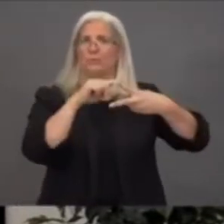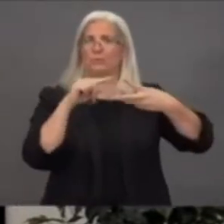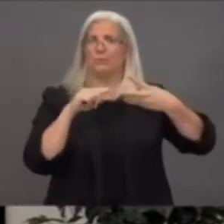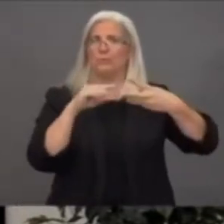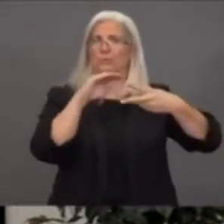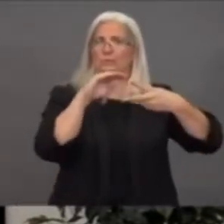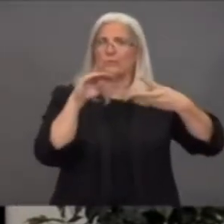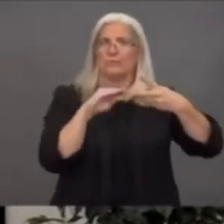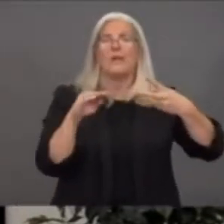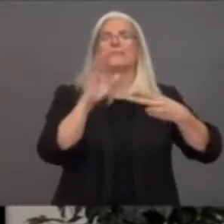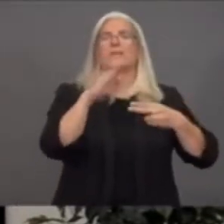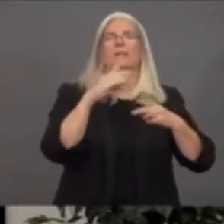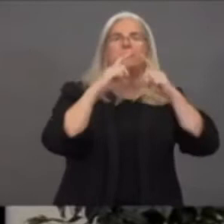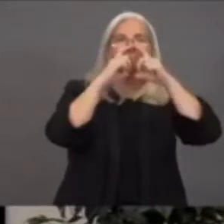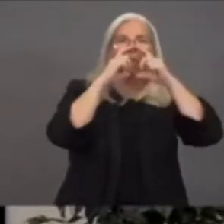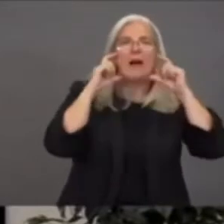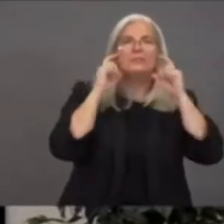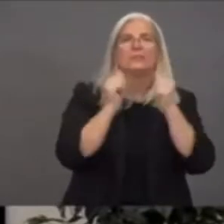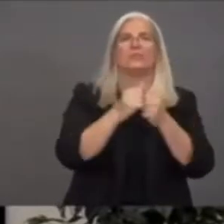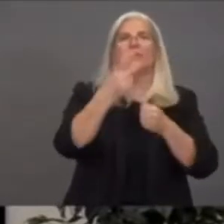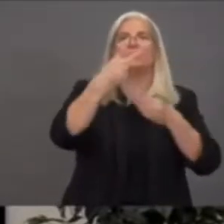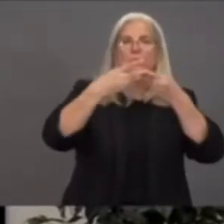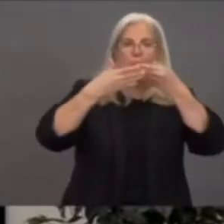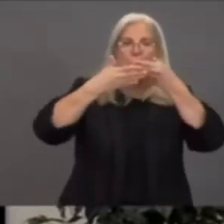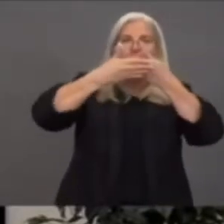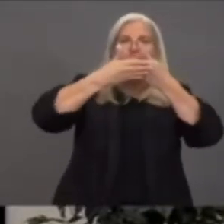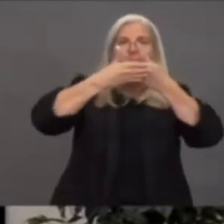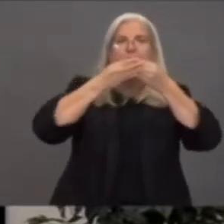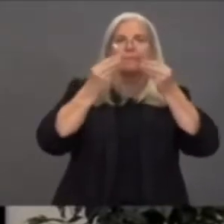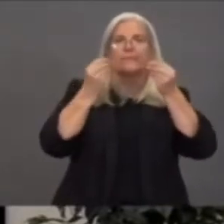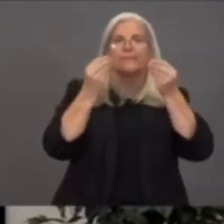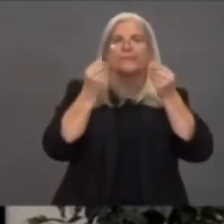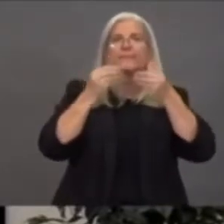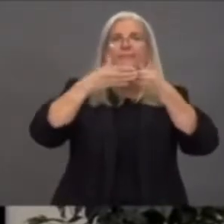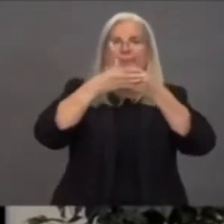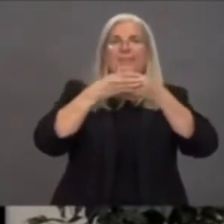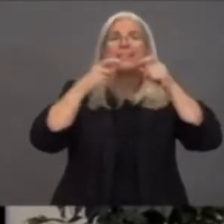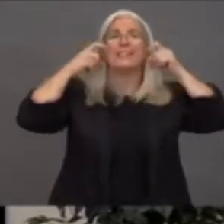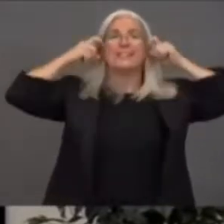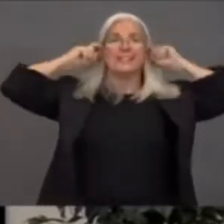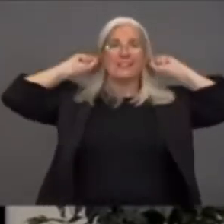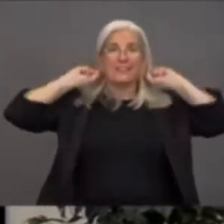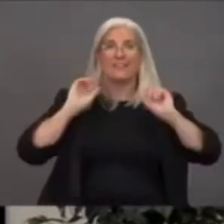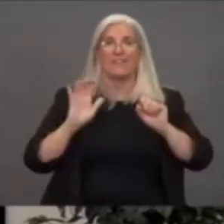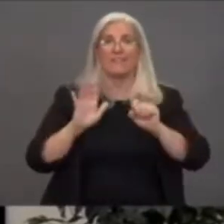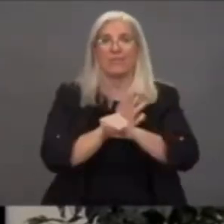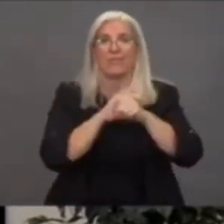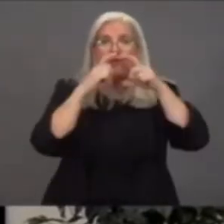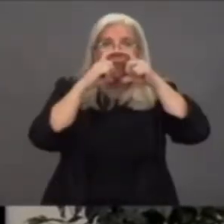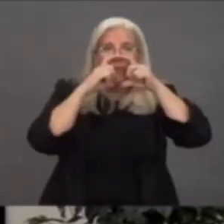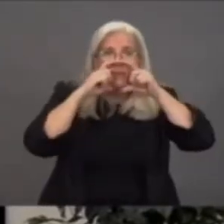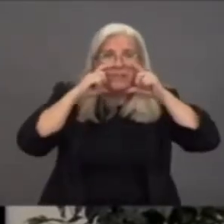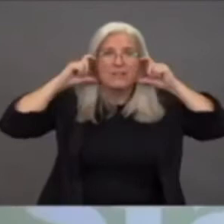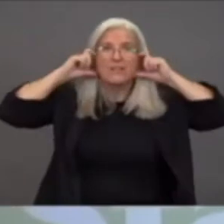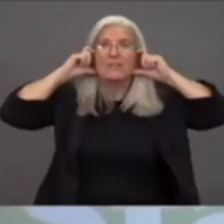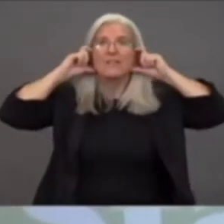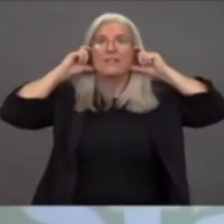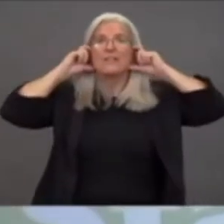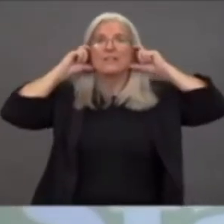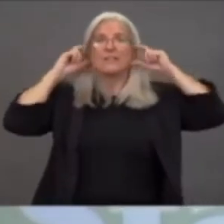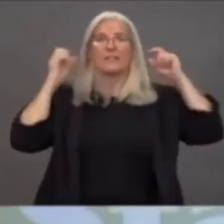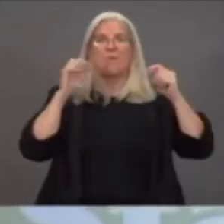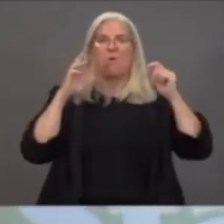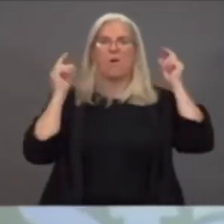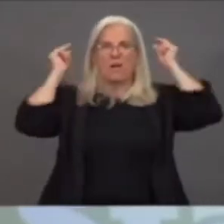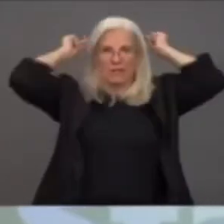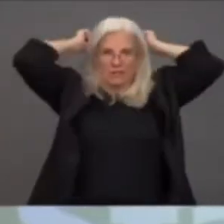fits snugly around the nose, mouth, and chin area, and hooking around the ears and or behind the head. And do not